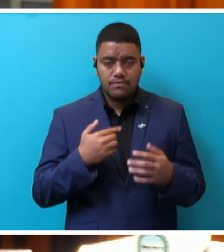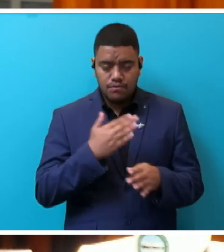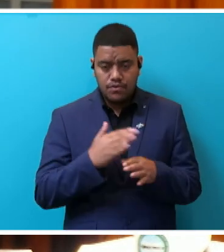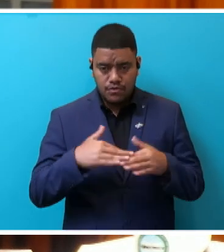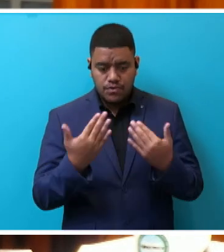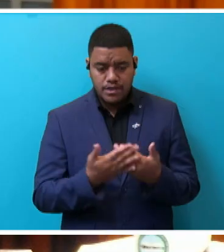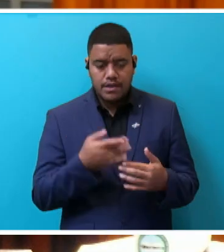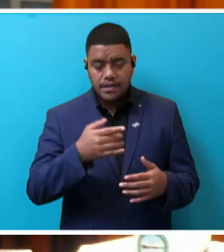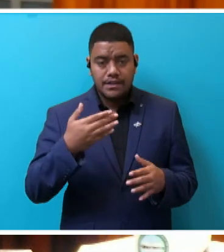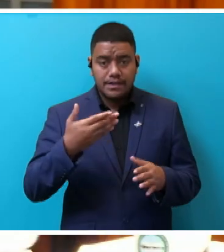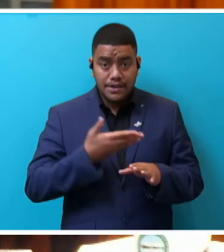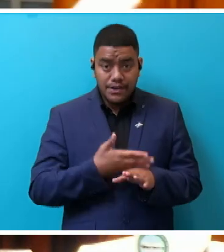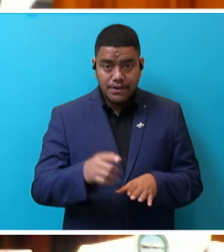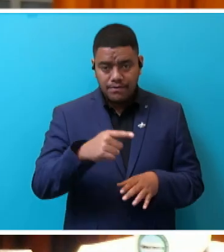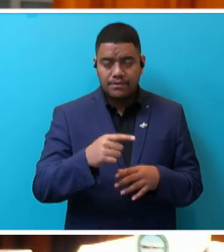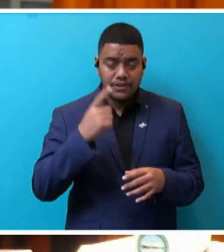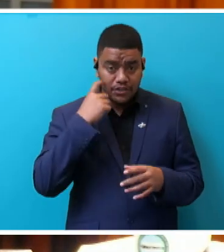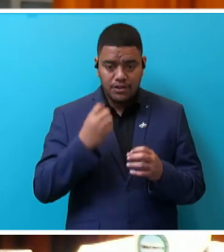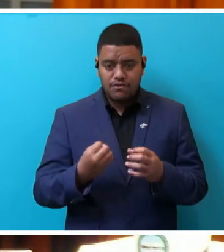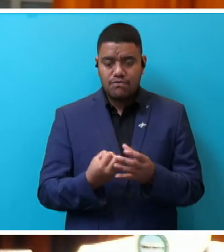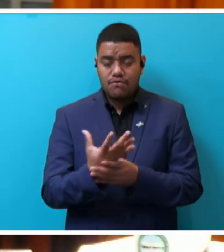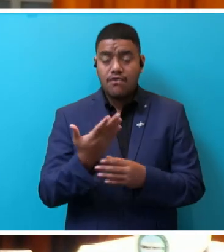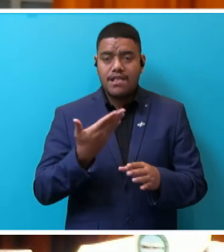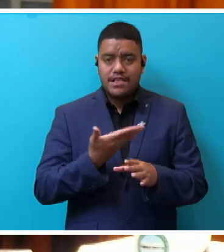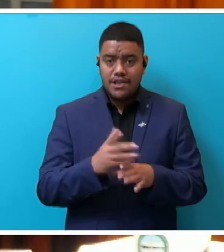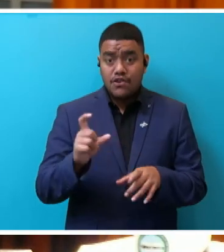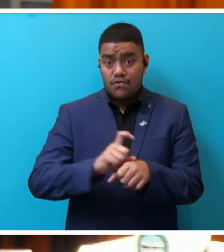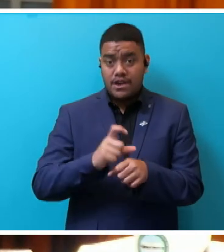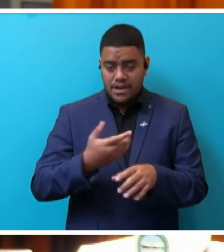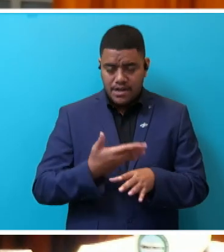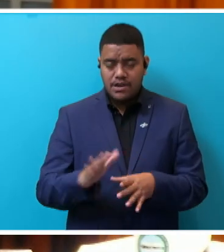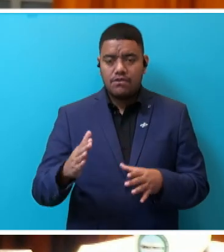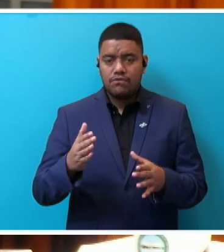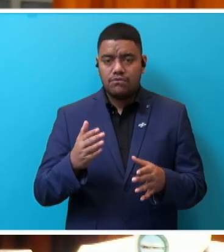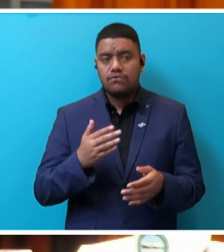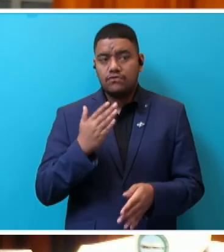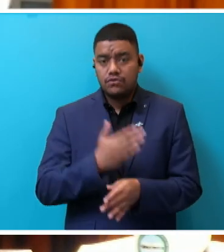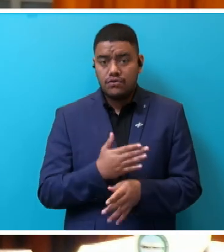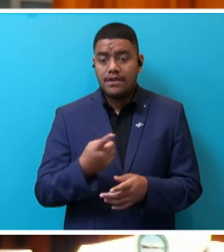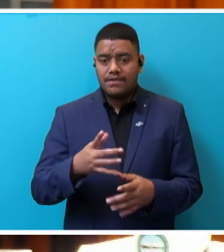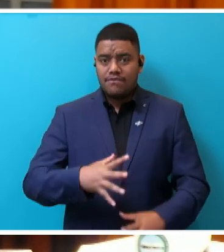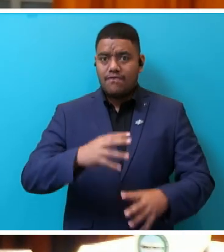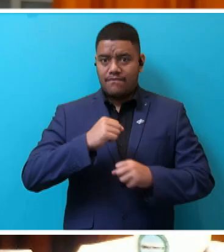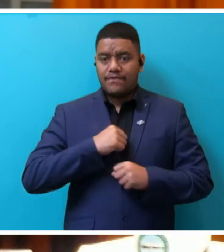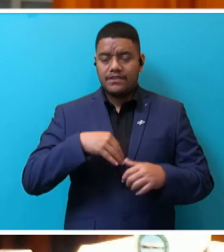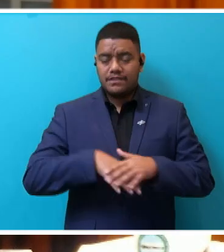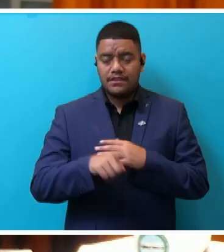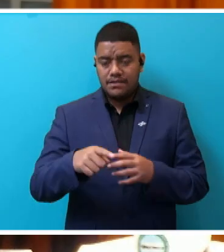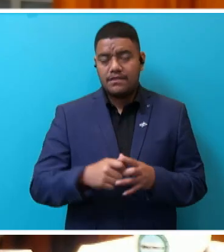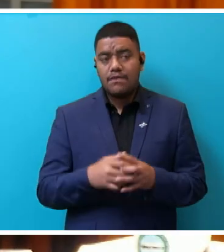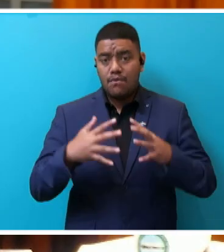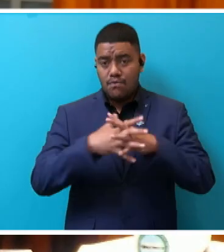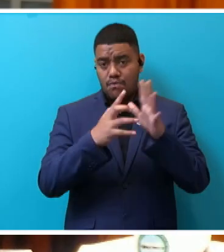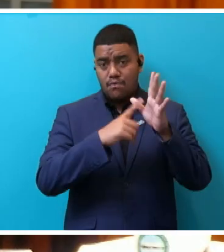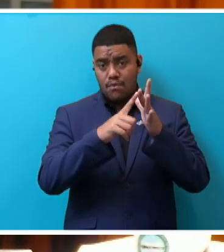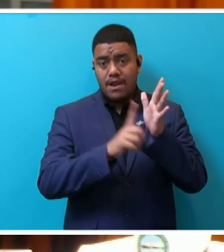engineering this new industry that is going to bring new air of confidence into Wailevu, in as